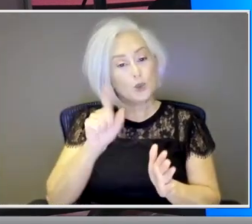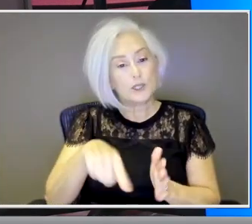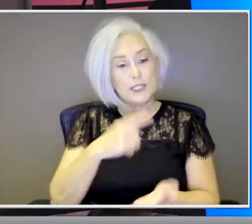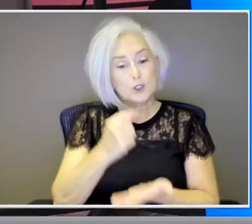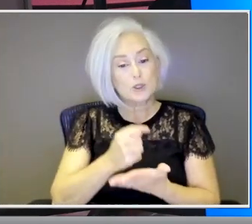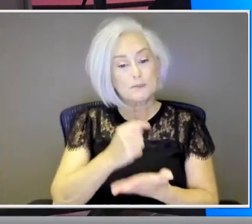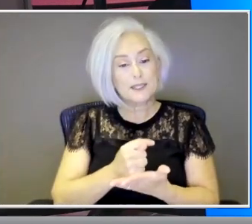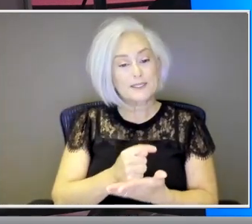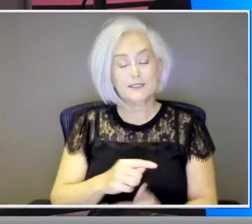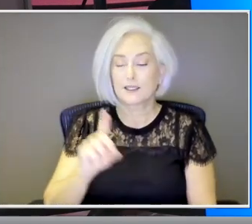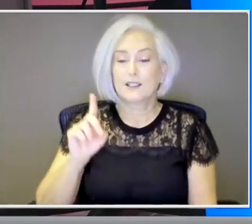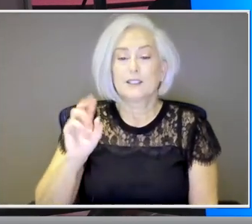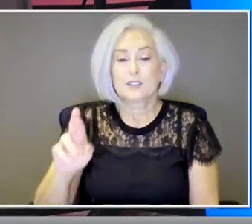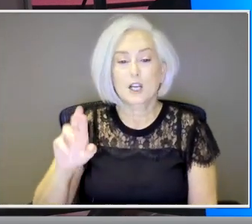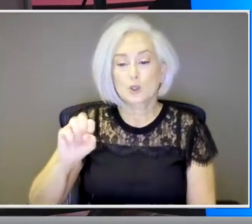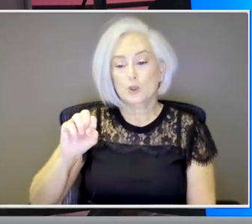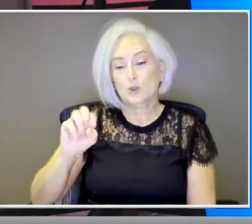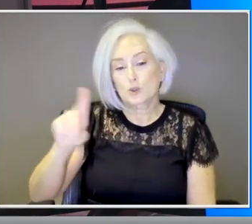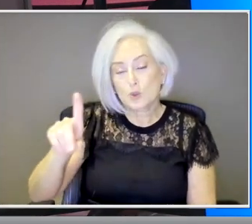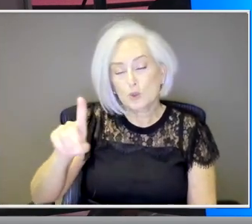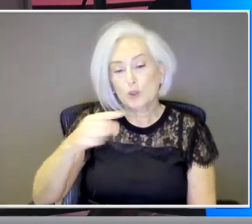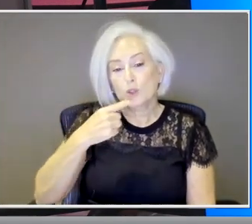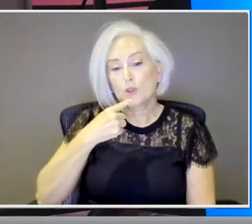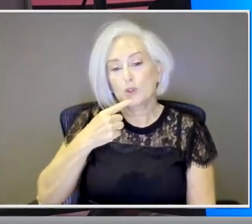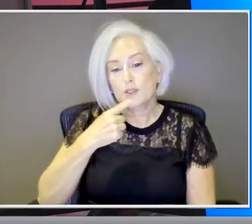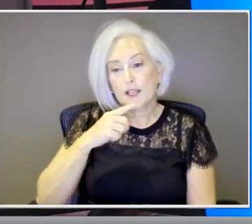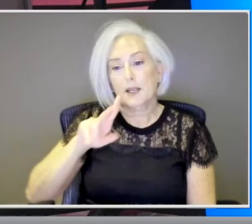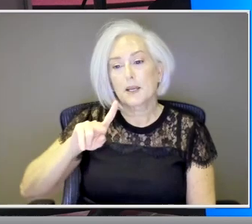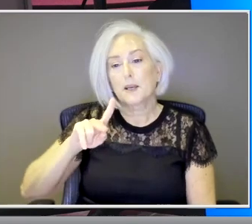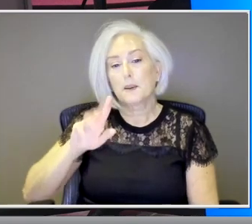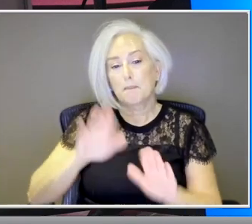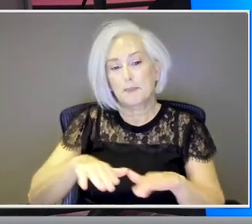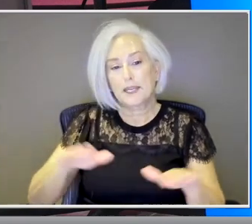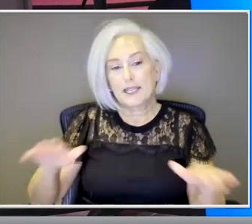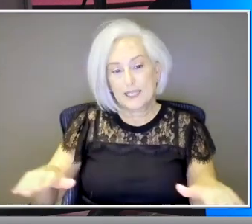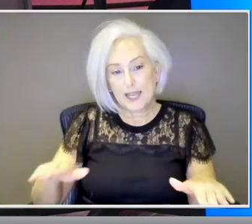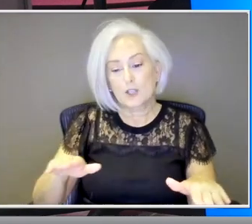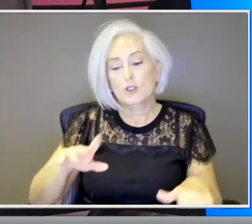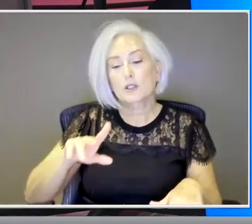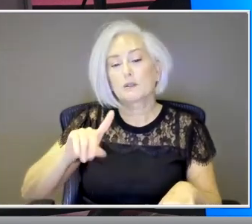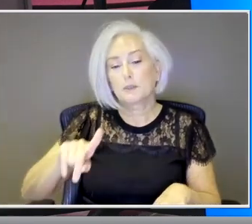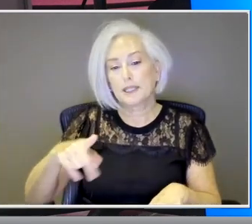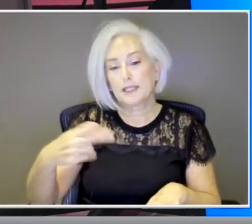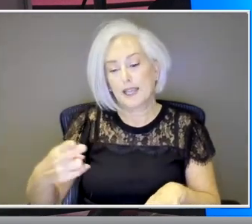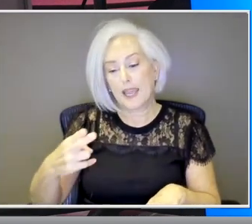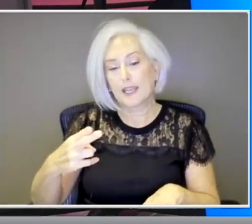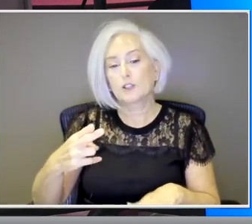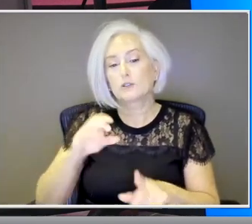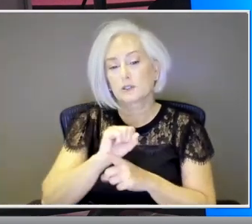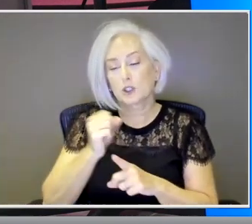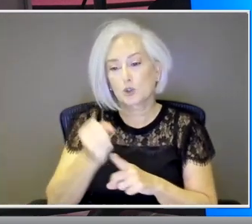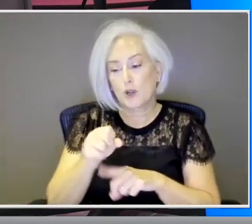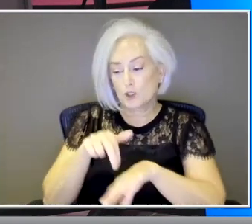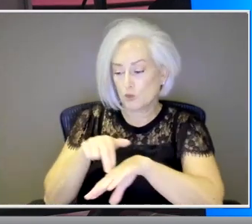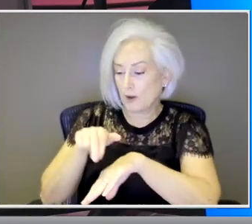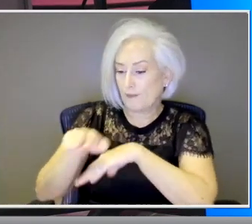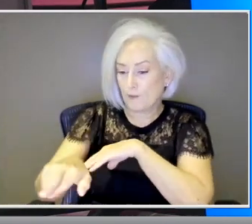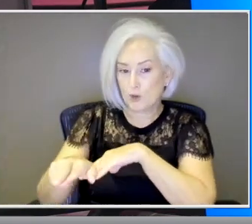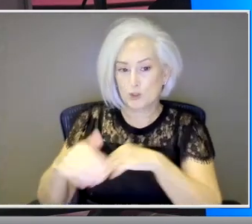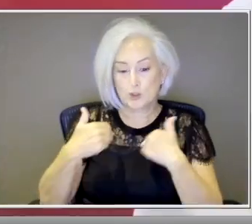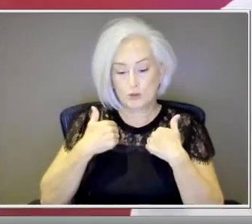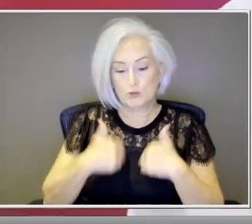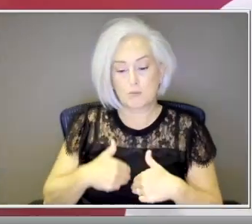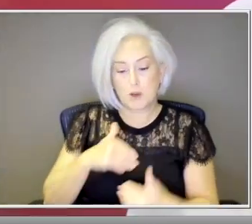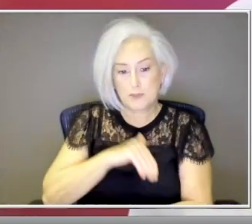Dr. Sood, you refer the pediatric pH cases to a pulmonologist. Do you also refer them to a cardiologist? Yeah,